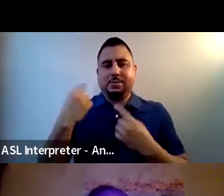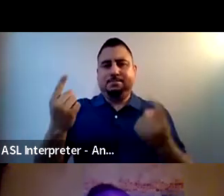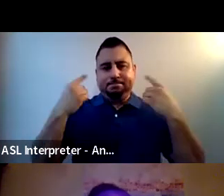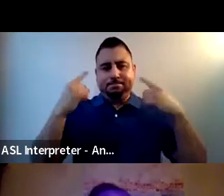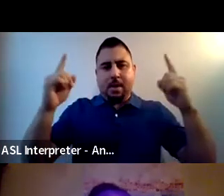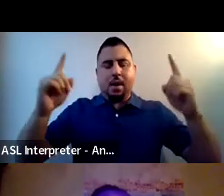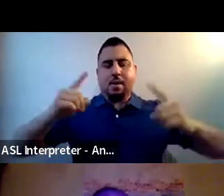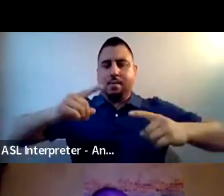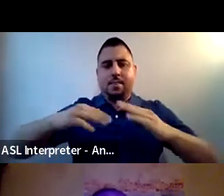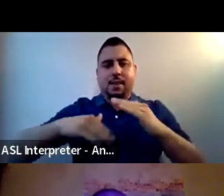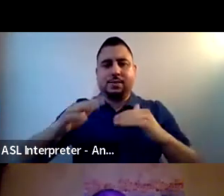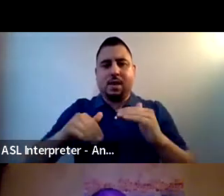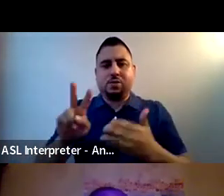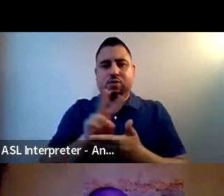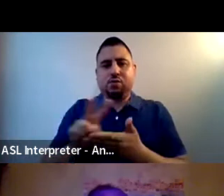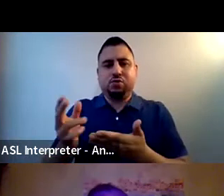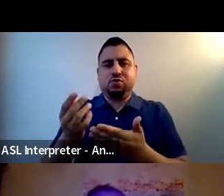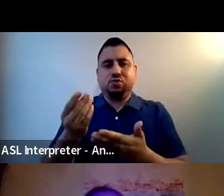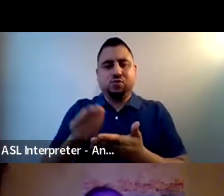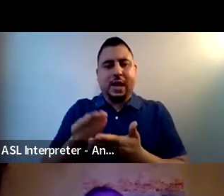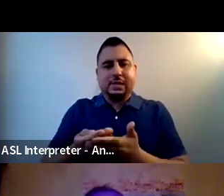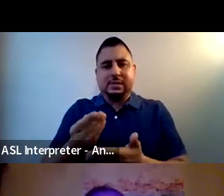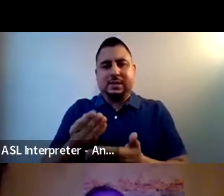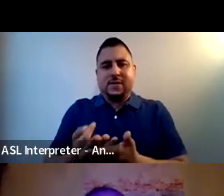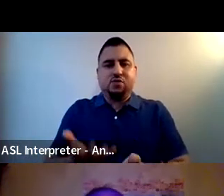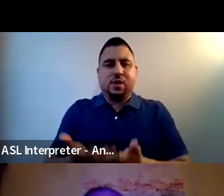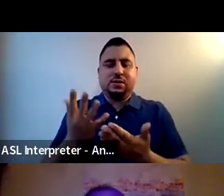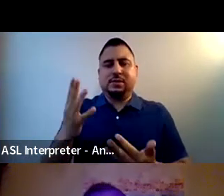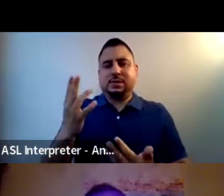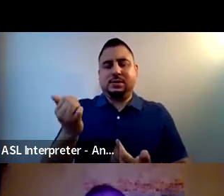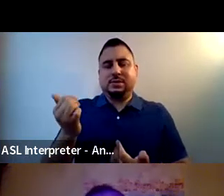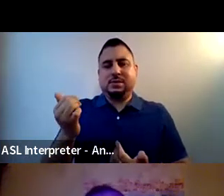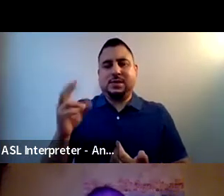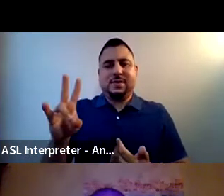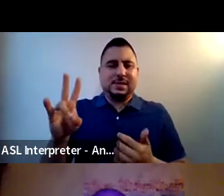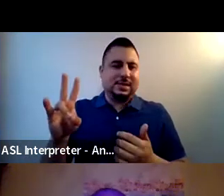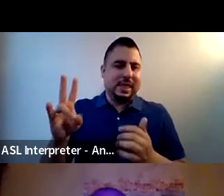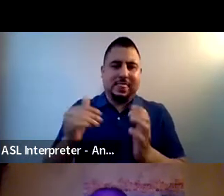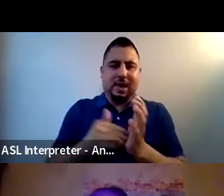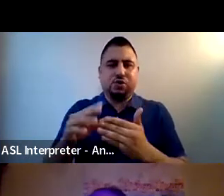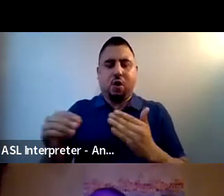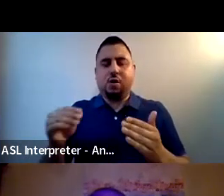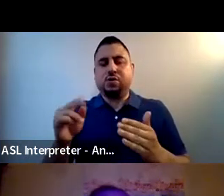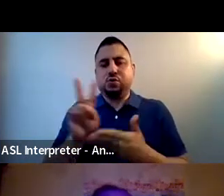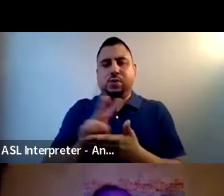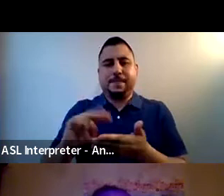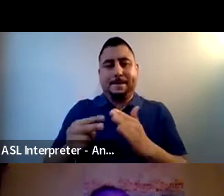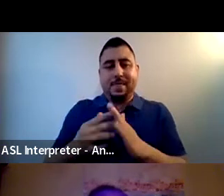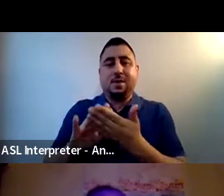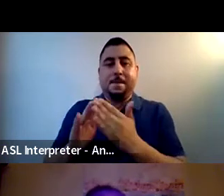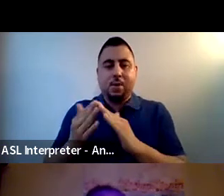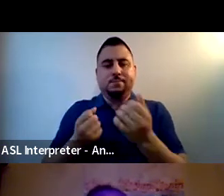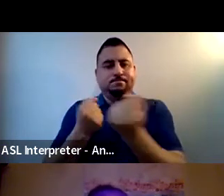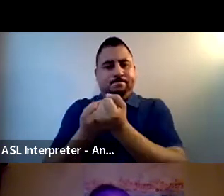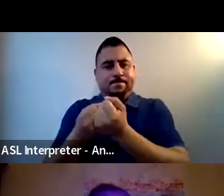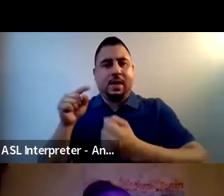in less than 2 weeks at raising well over $17,000 in a two-week fundraiser? That shows that the community is behind